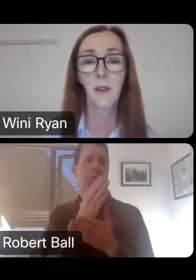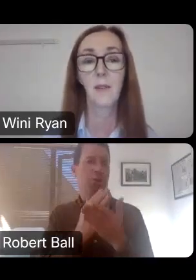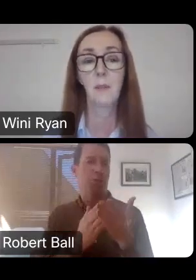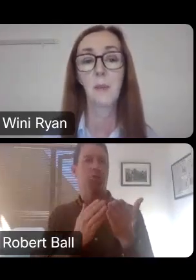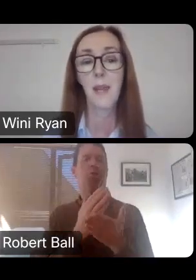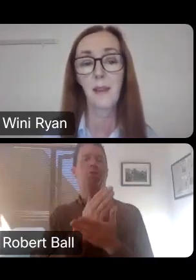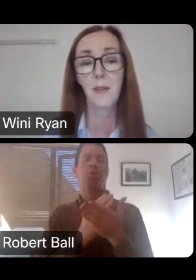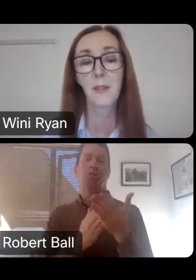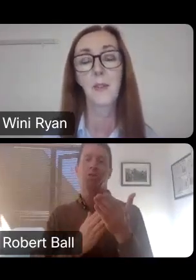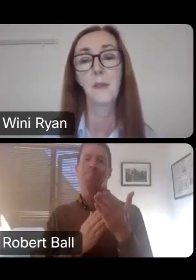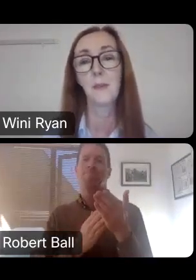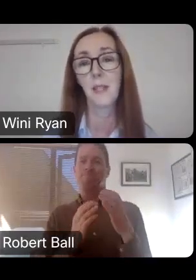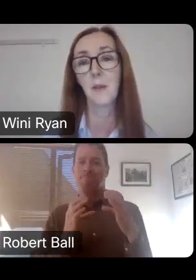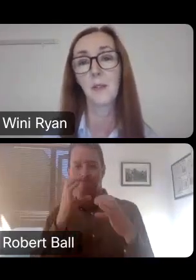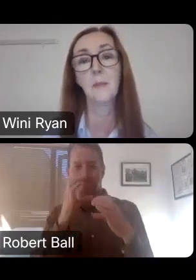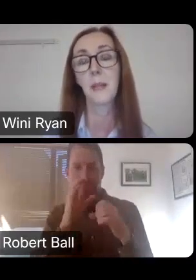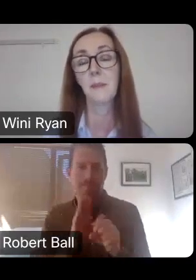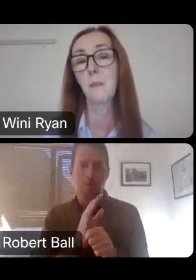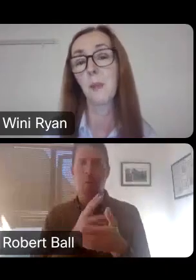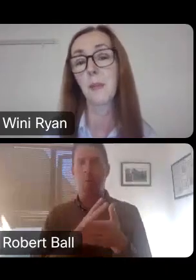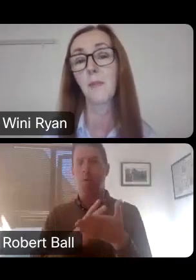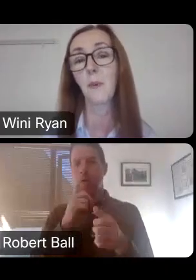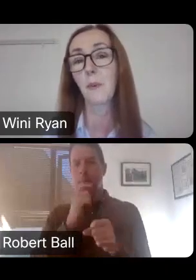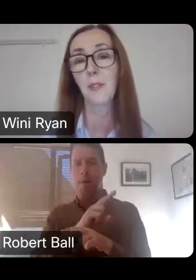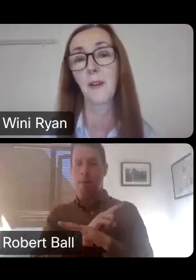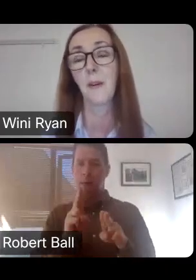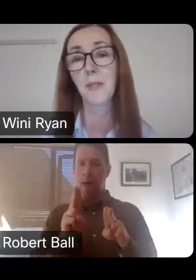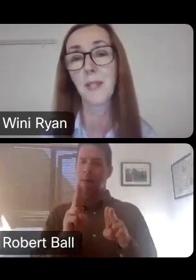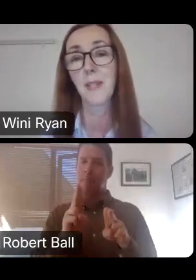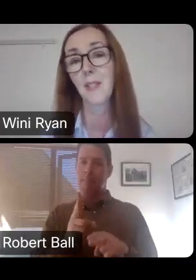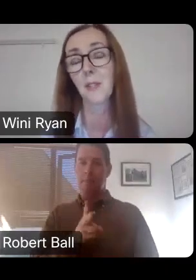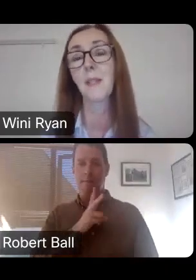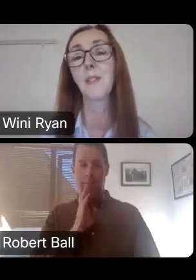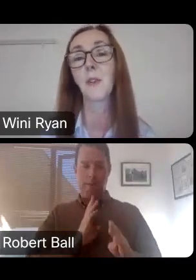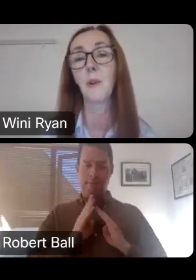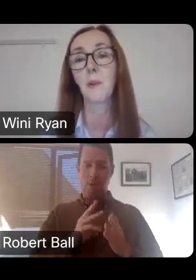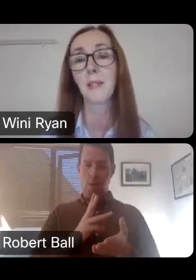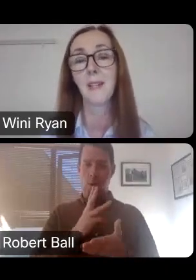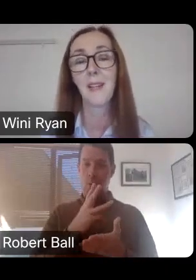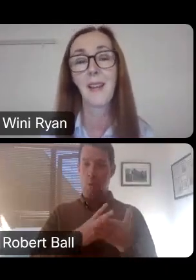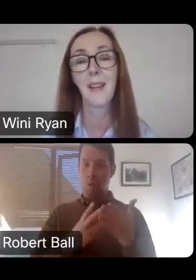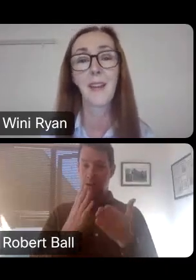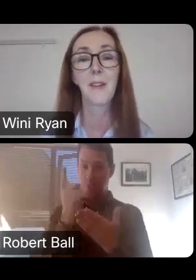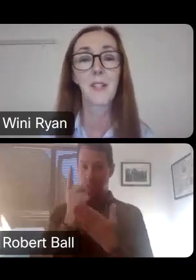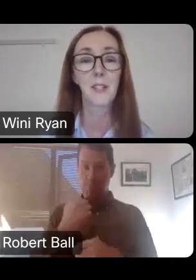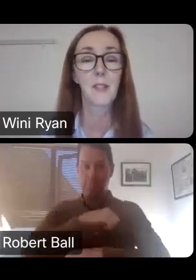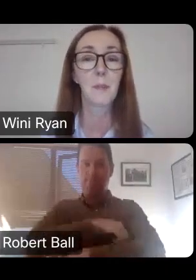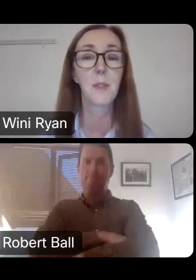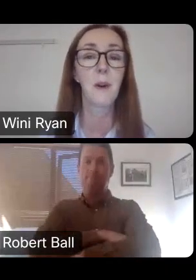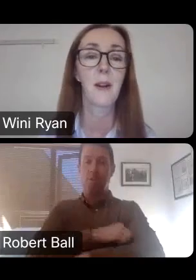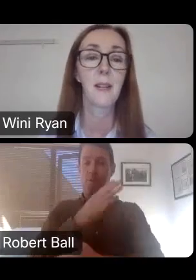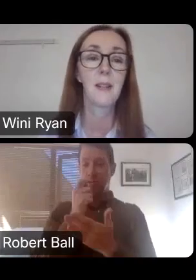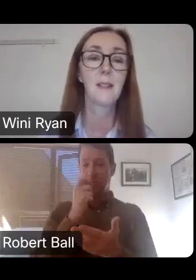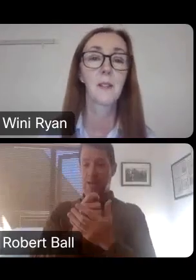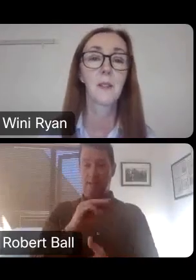interpreting non-verbal behaviors. So, you know, sometimes if somebody folds their arms, it just means they're cold and the air conditioning's up